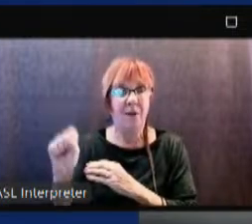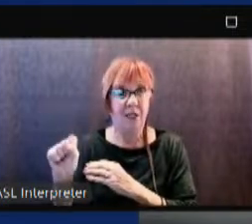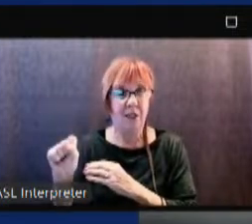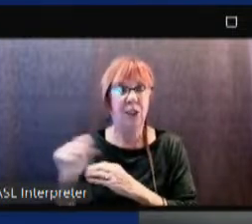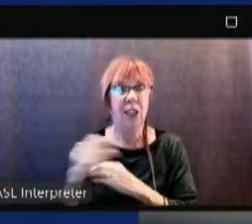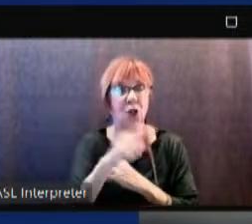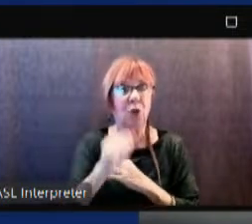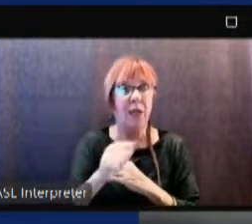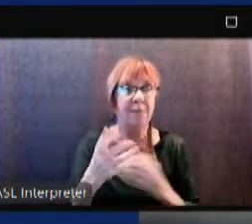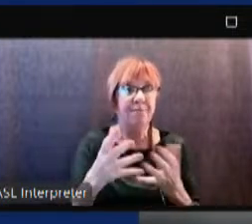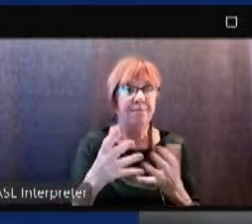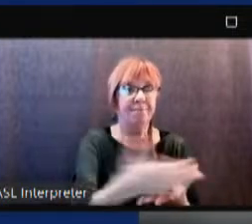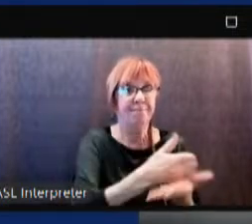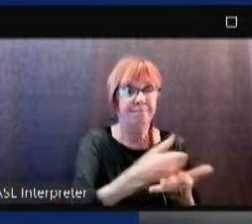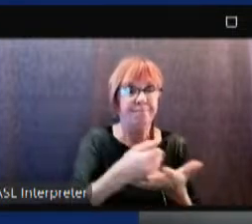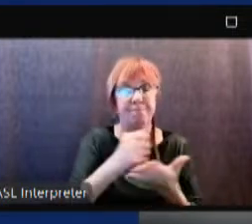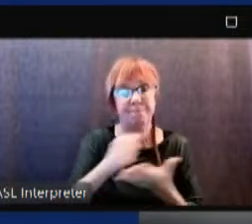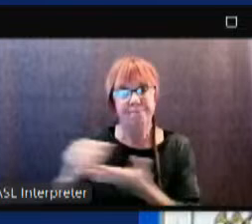now.